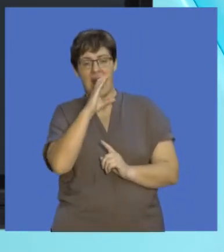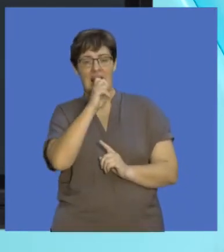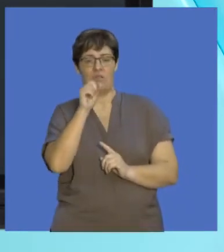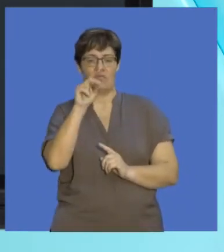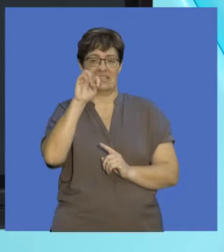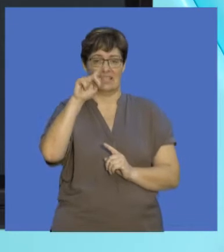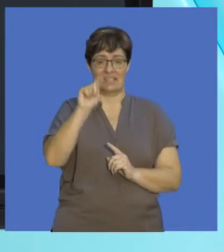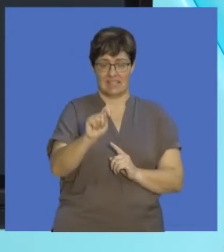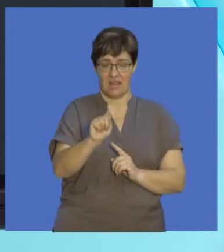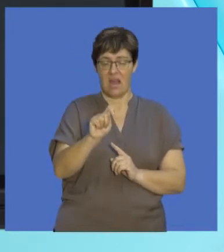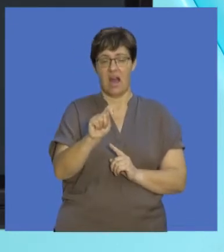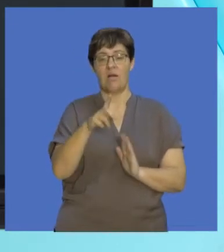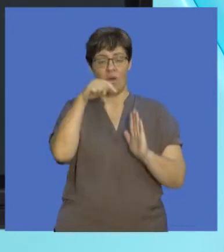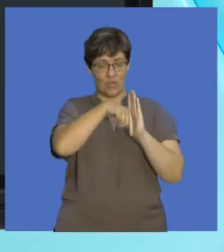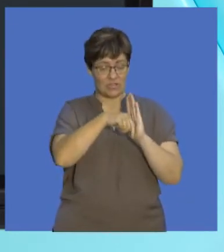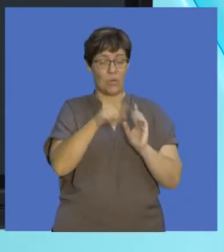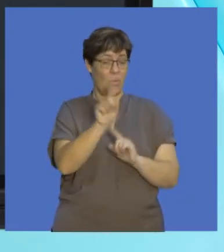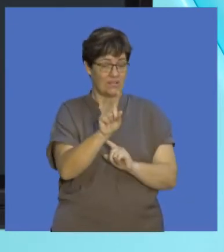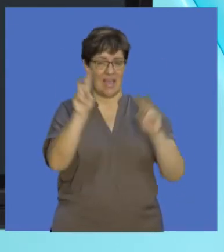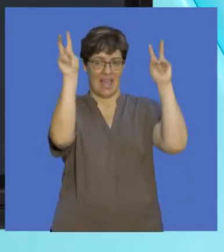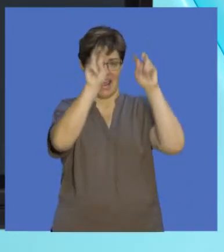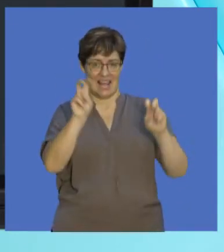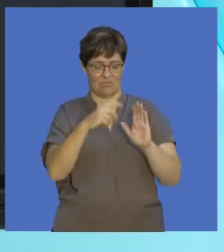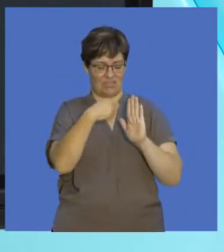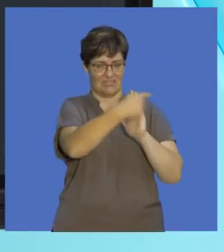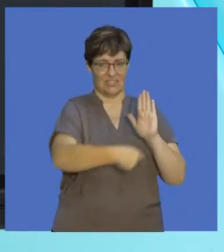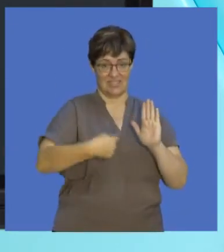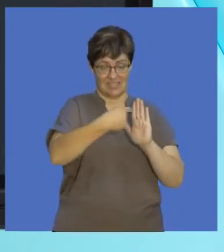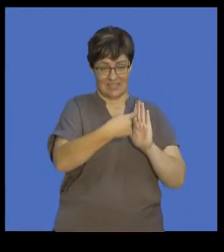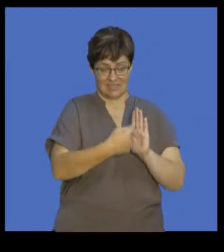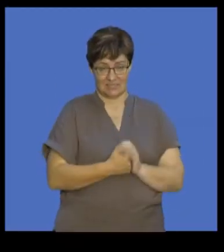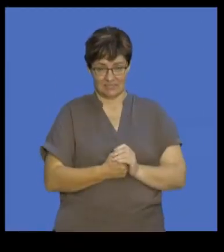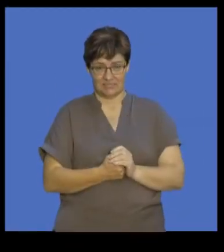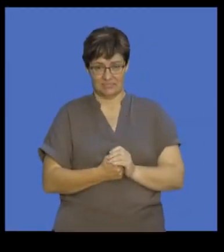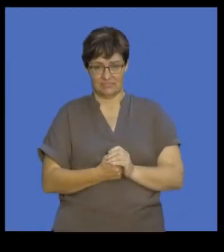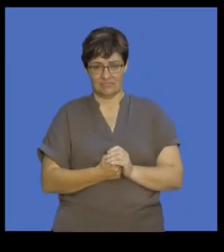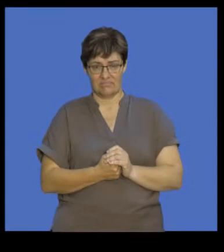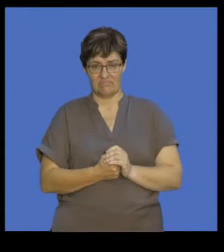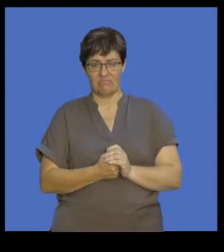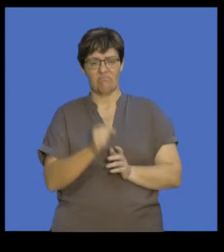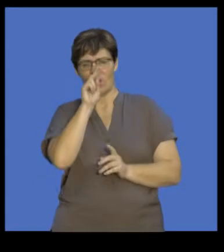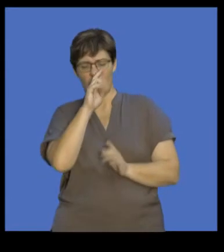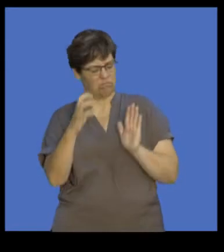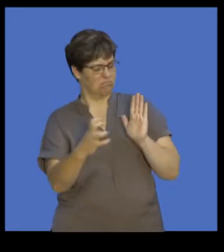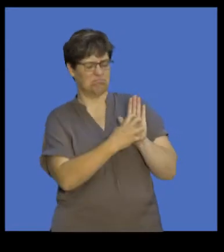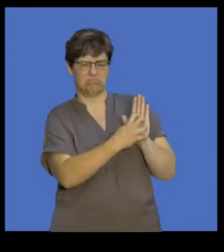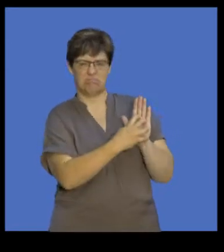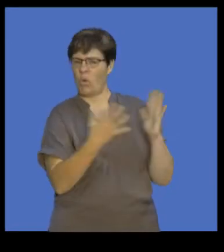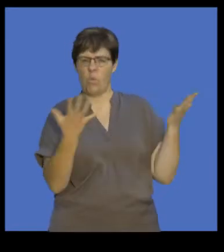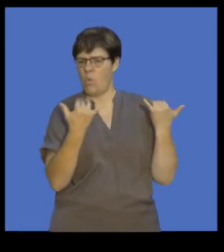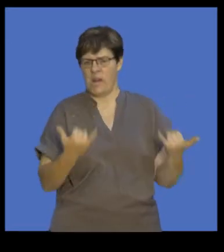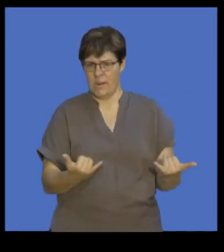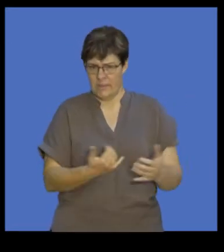current will be in the context of an electric circuit, right? So let's look at the overview in terms of where we